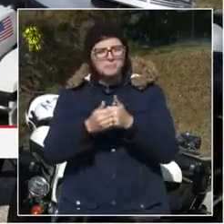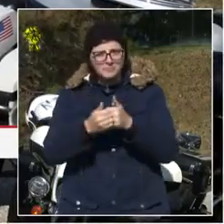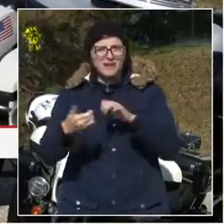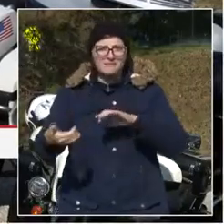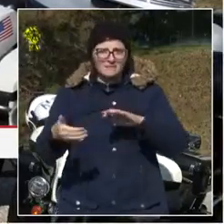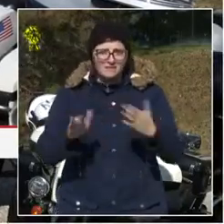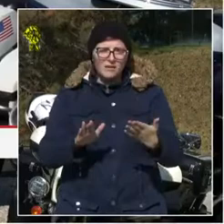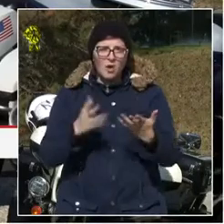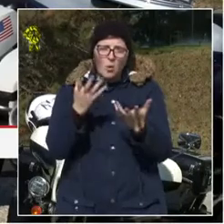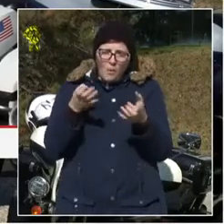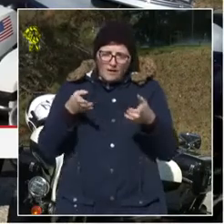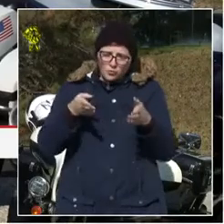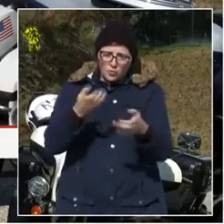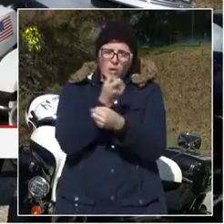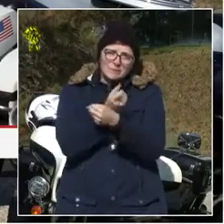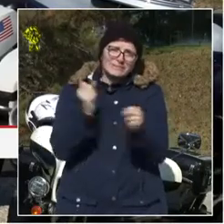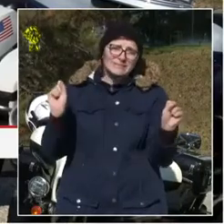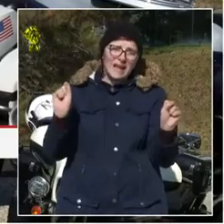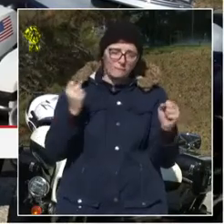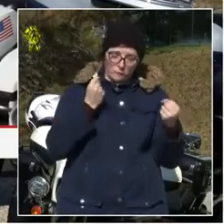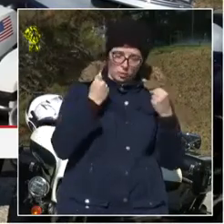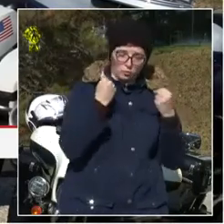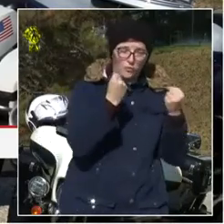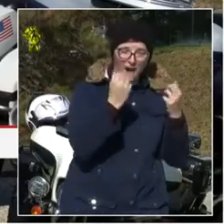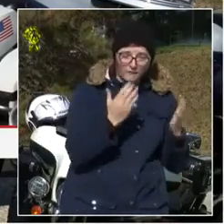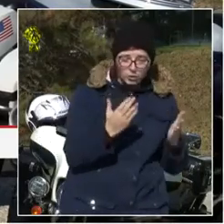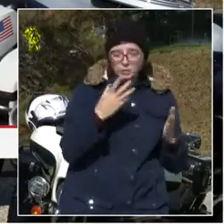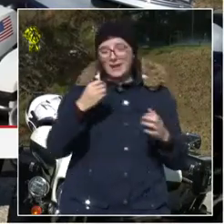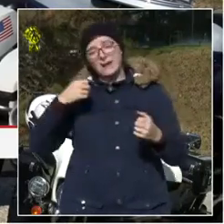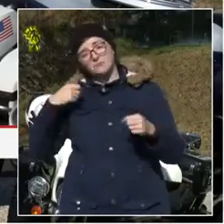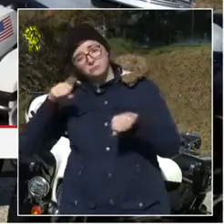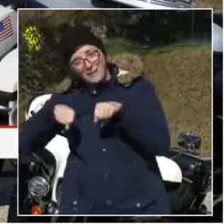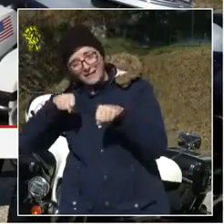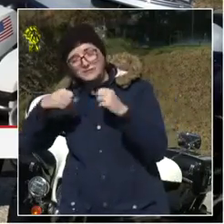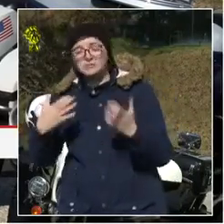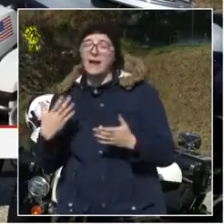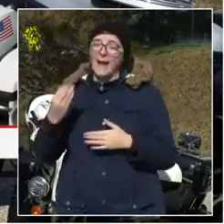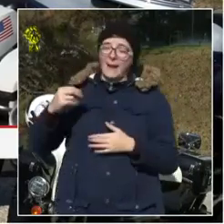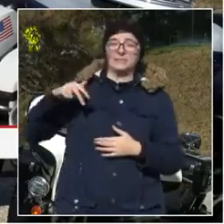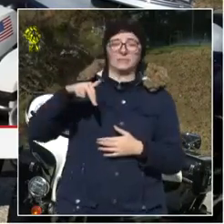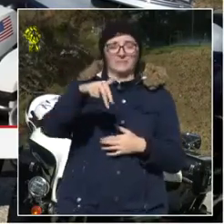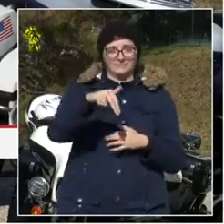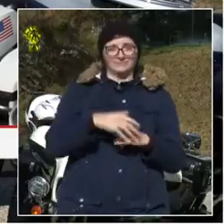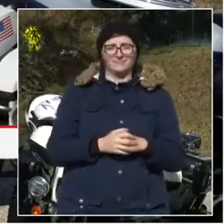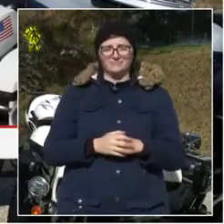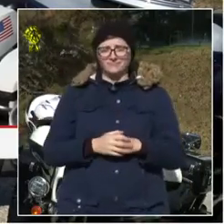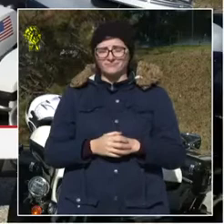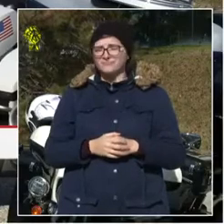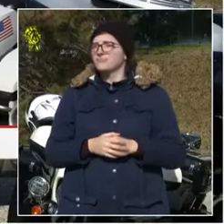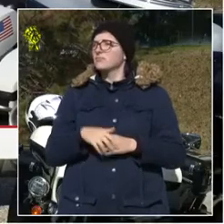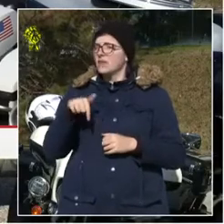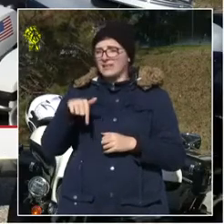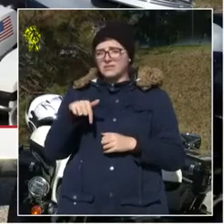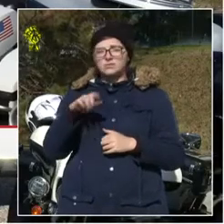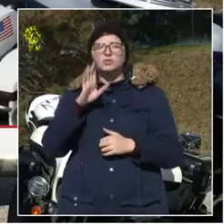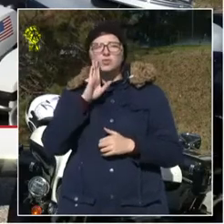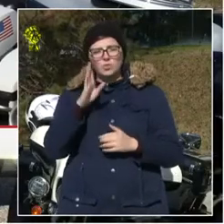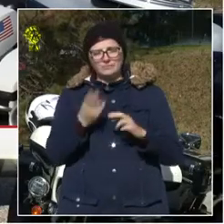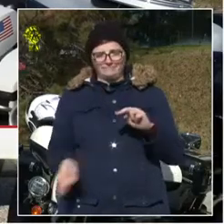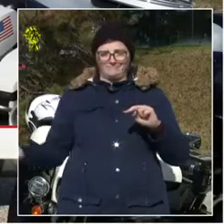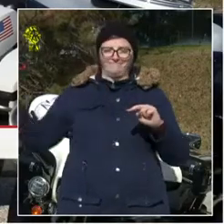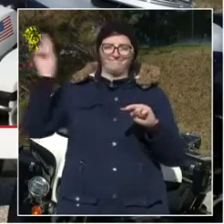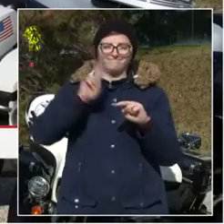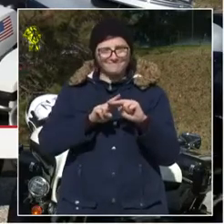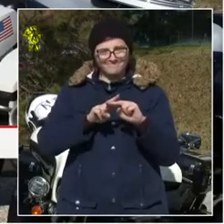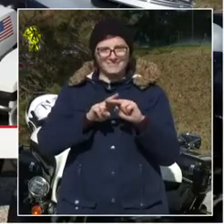pedestrians and drivers alike. The fall campaign will include increased enforcement, which Assistant Chief Carroll will